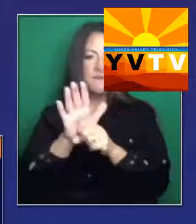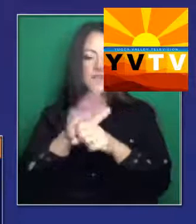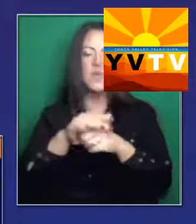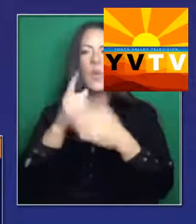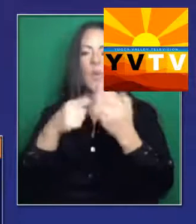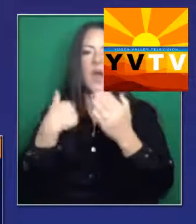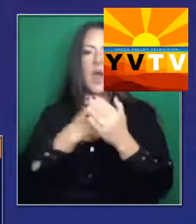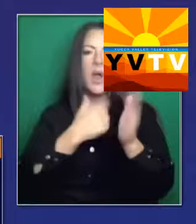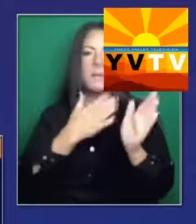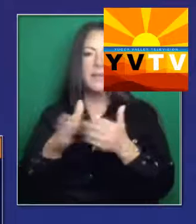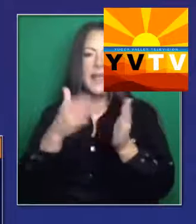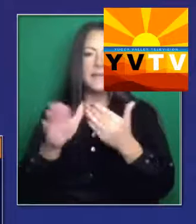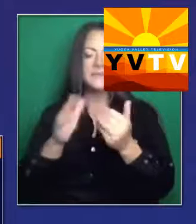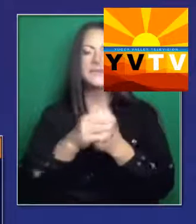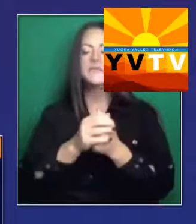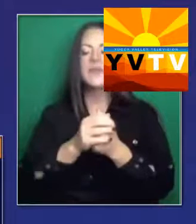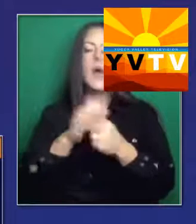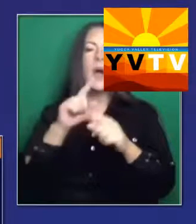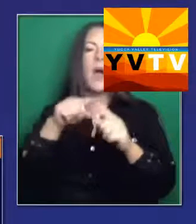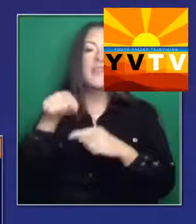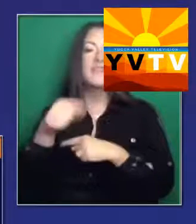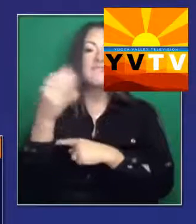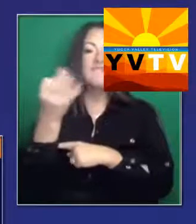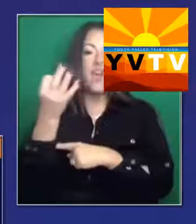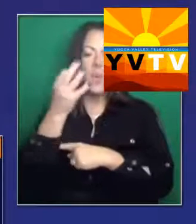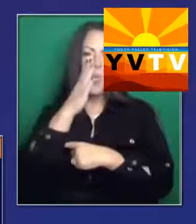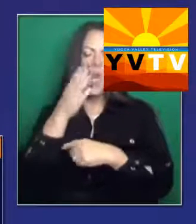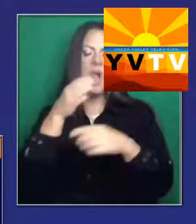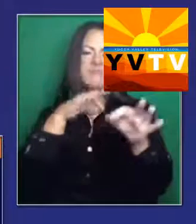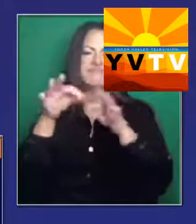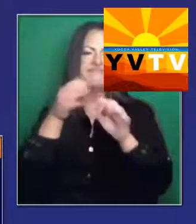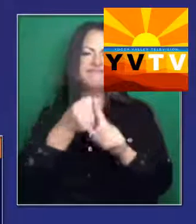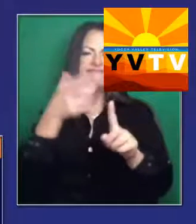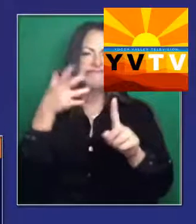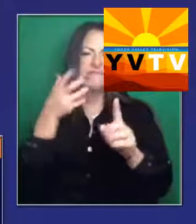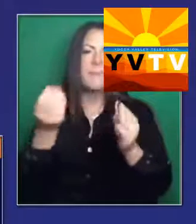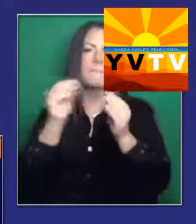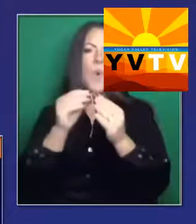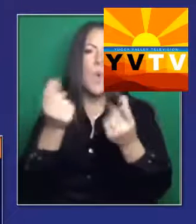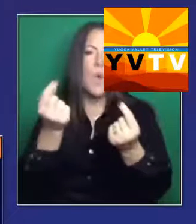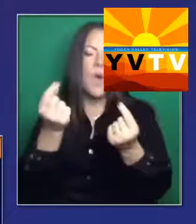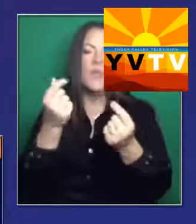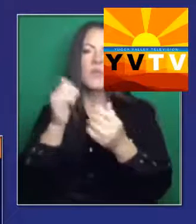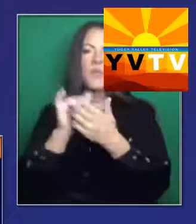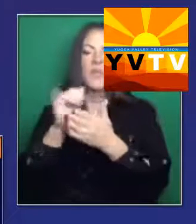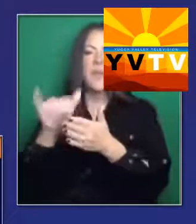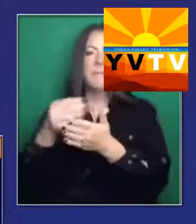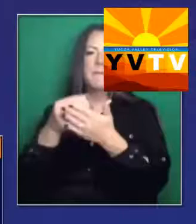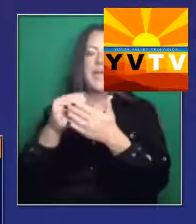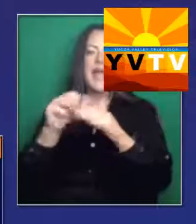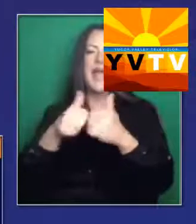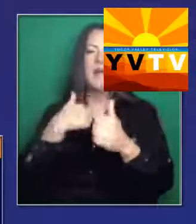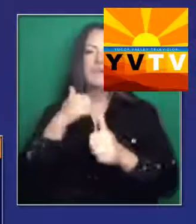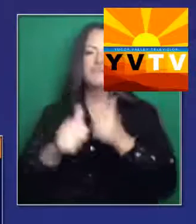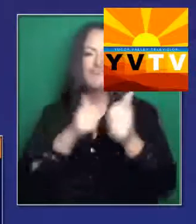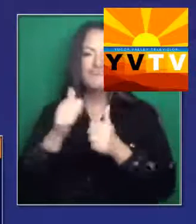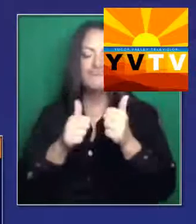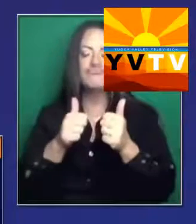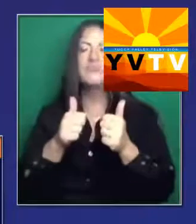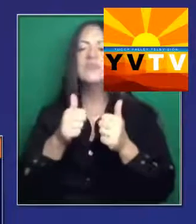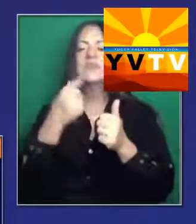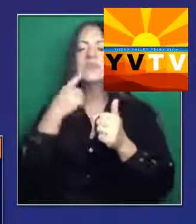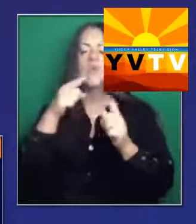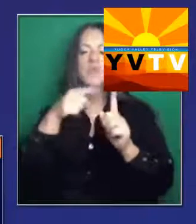what's in that budget specifically for vaccinations. We are working aggressively to accelerate our pace. We've said this from day one. It's